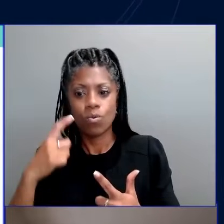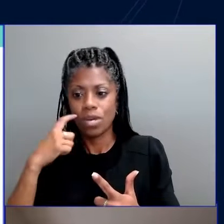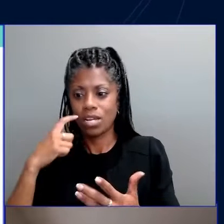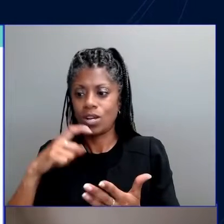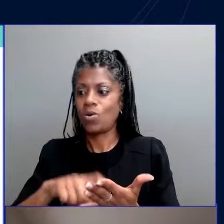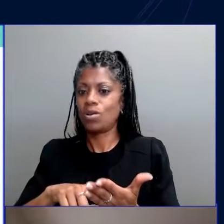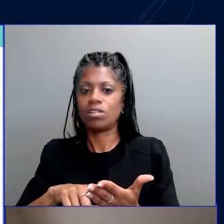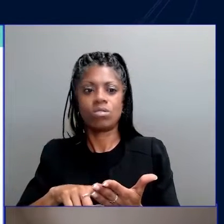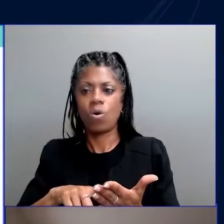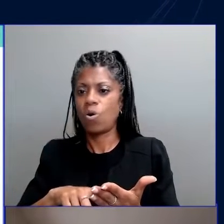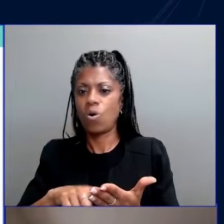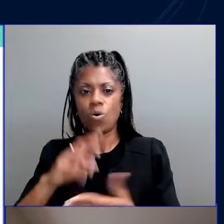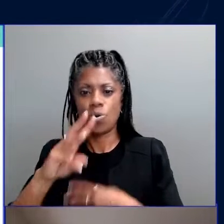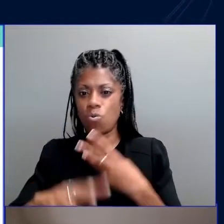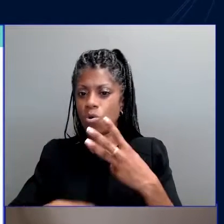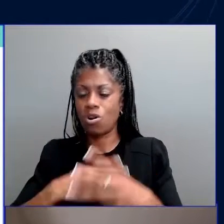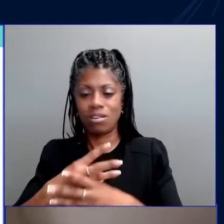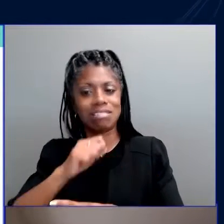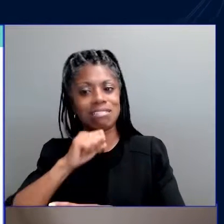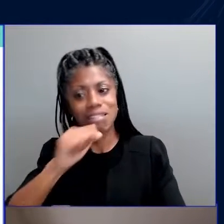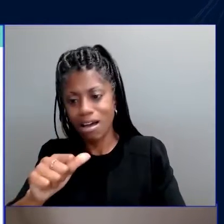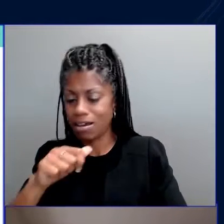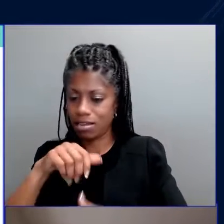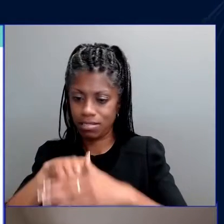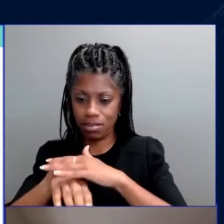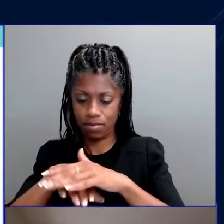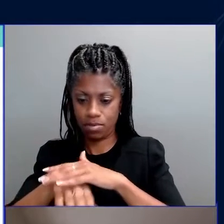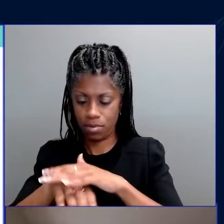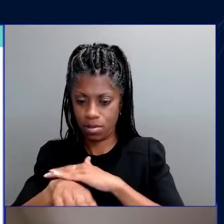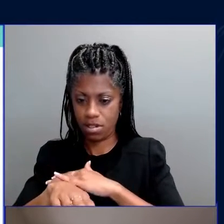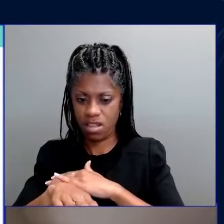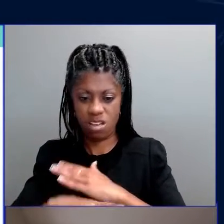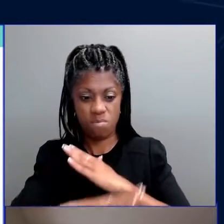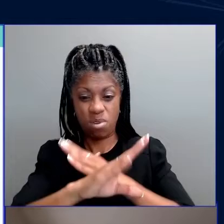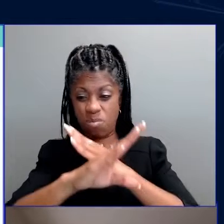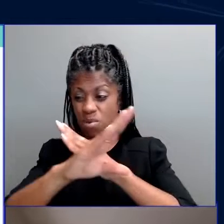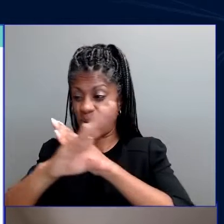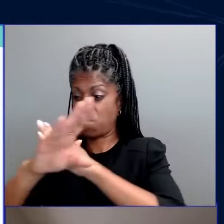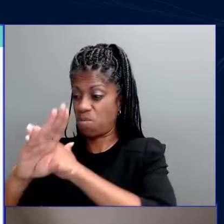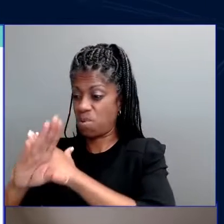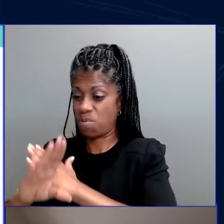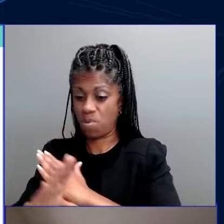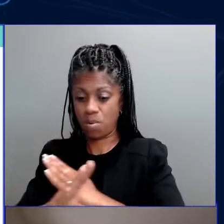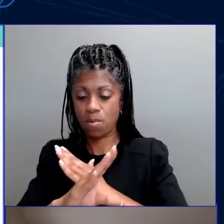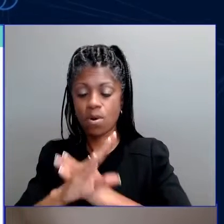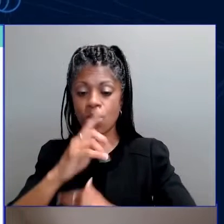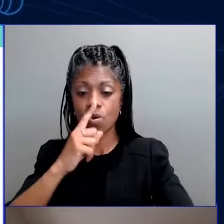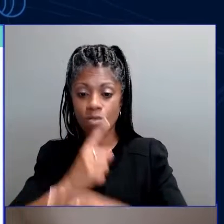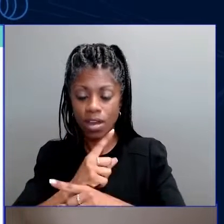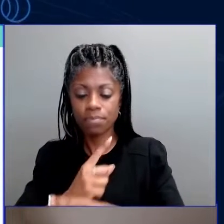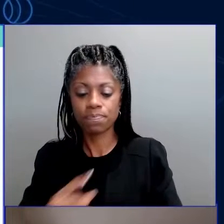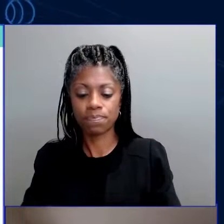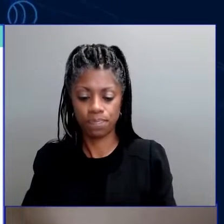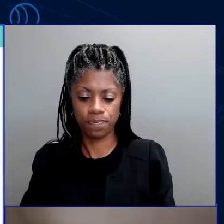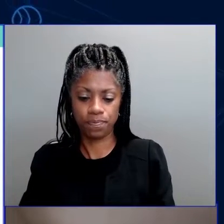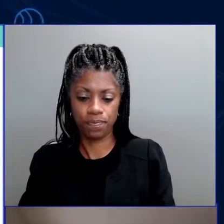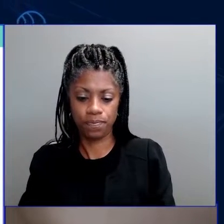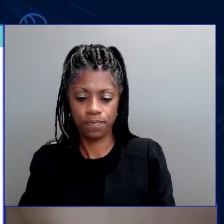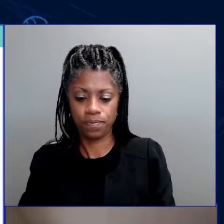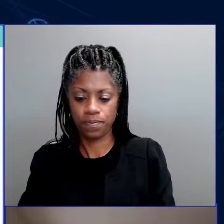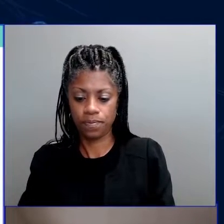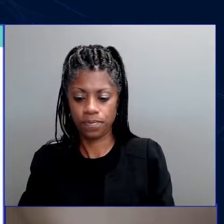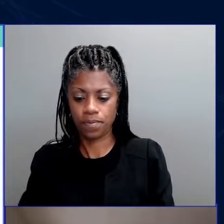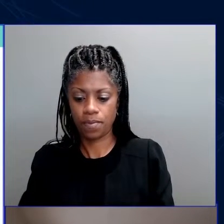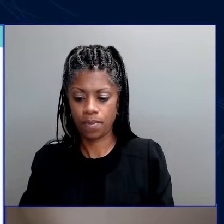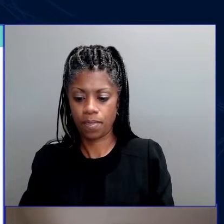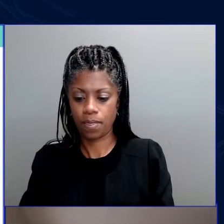created is. Then when the barrier is removed, we quietly move back into the ease and comfort and privilege